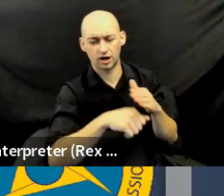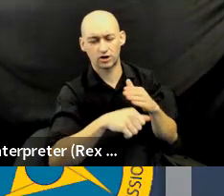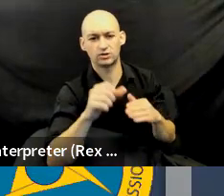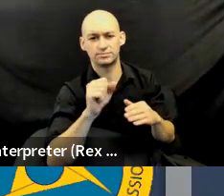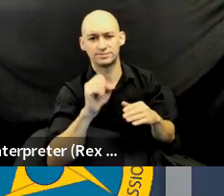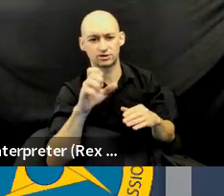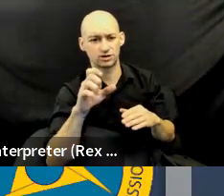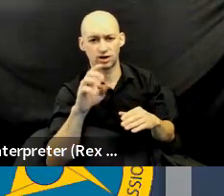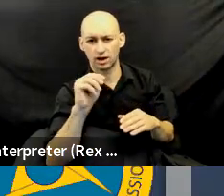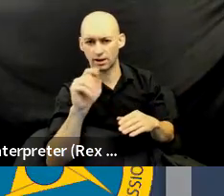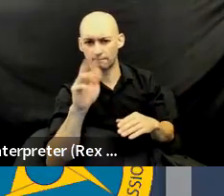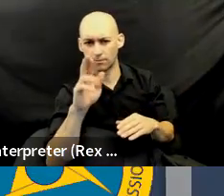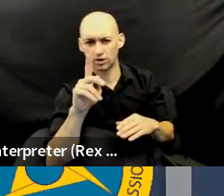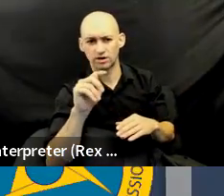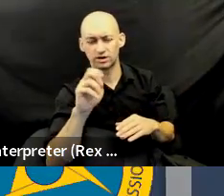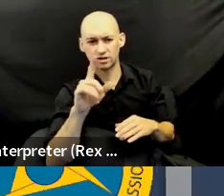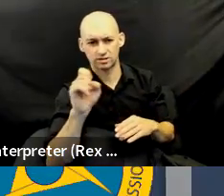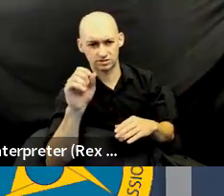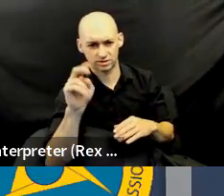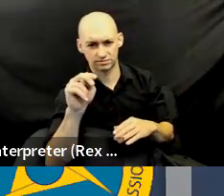Mark in the room? Oh, he's hiding.